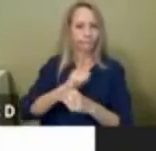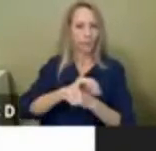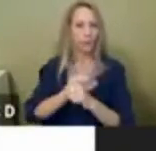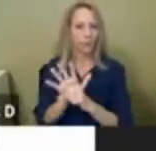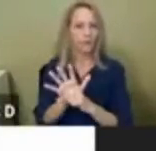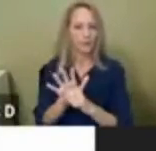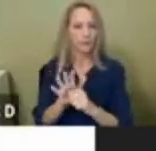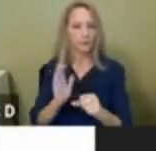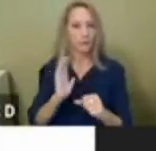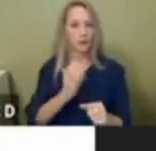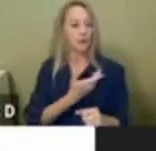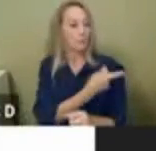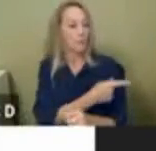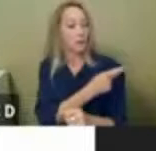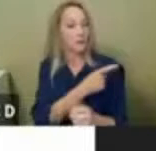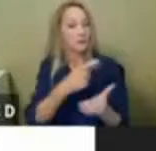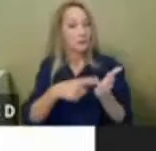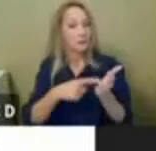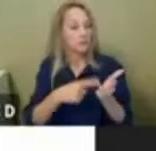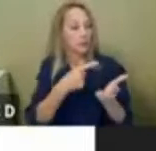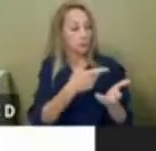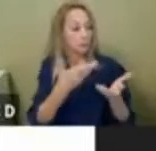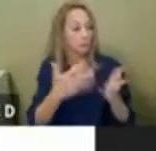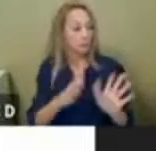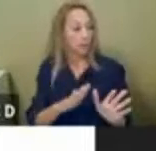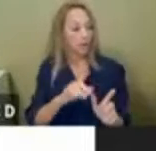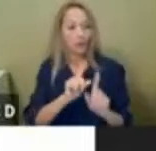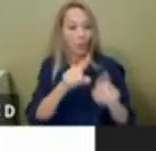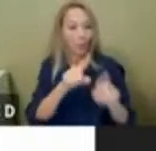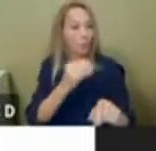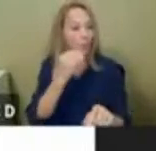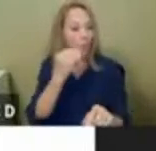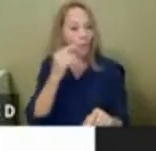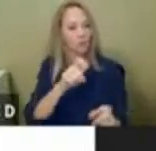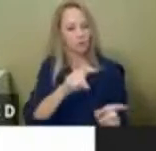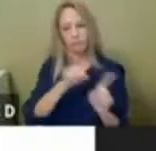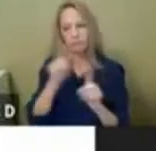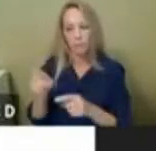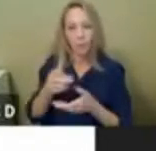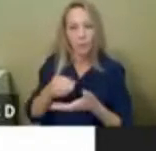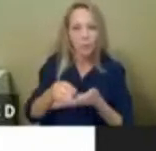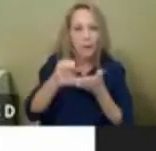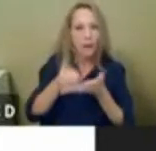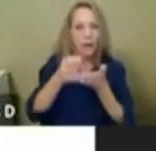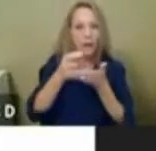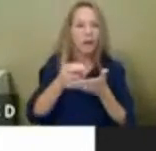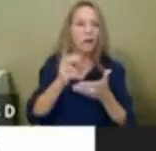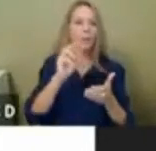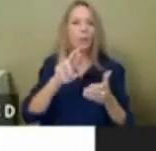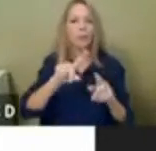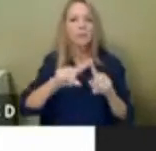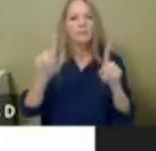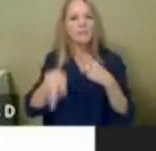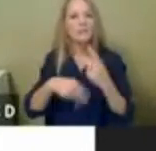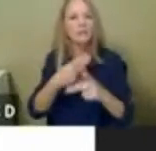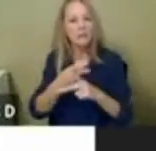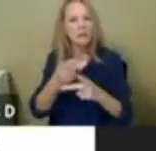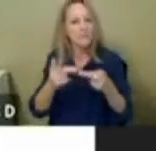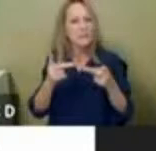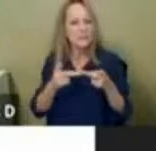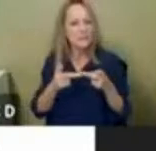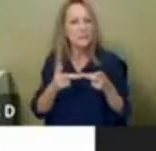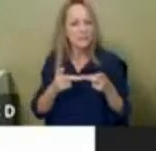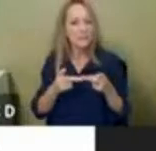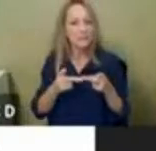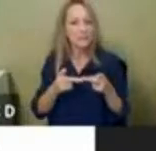move patients out of the hospital, not everybody is able to go directly home. Some go to rehab, some go to other facilities. And so